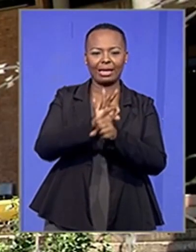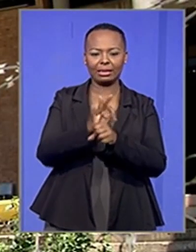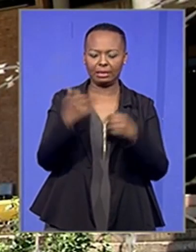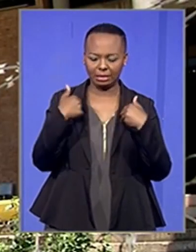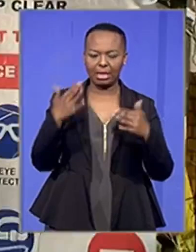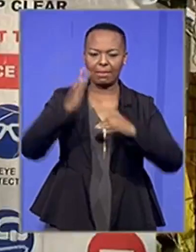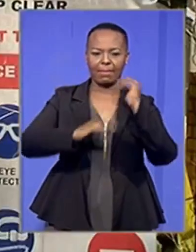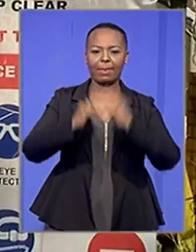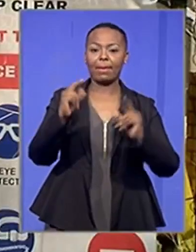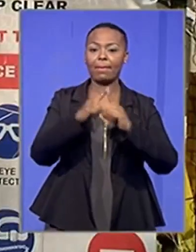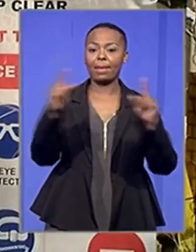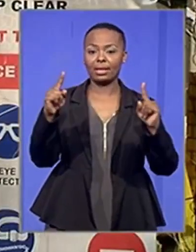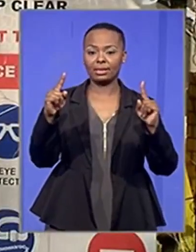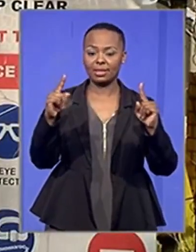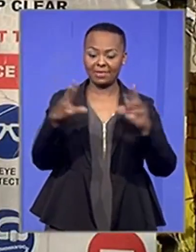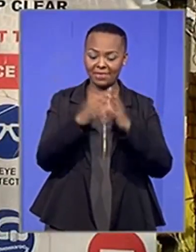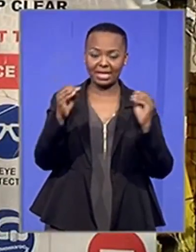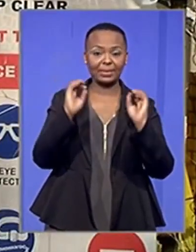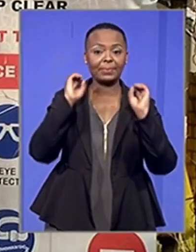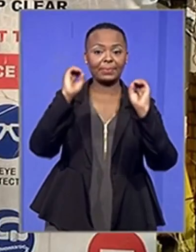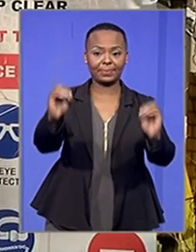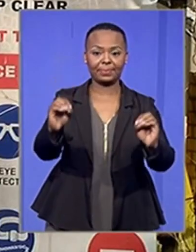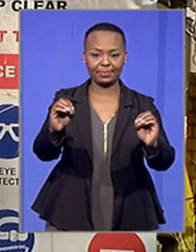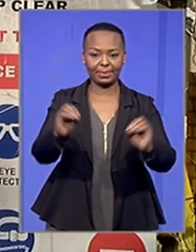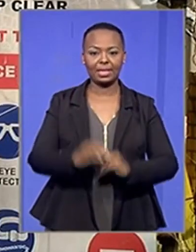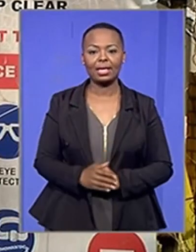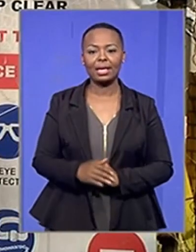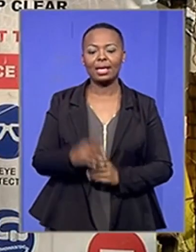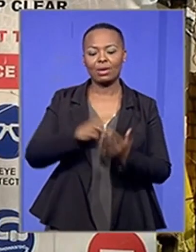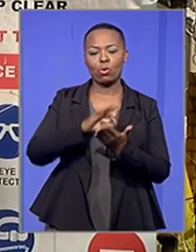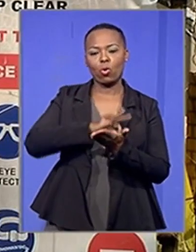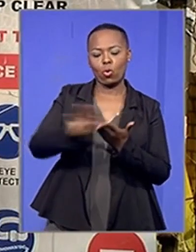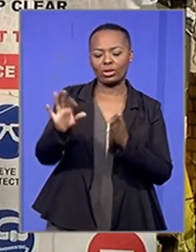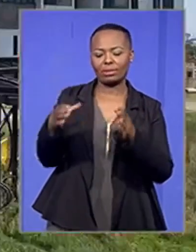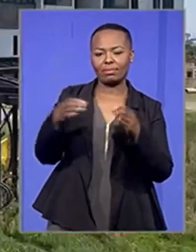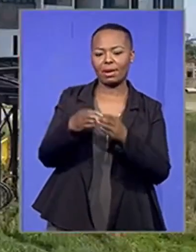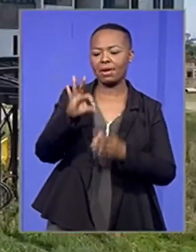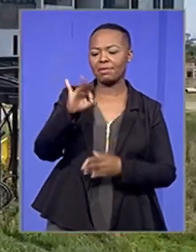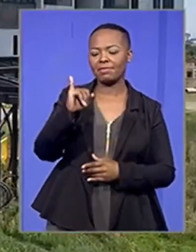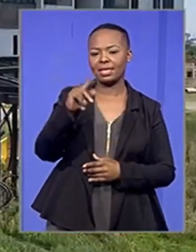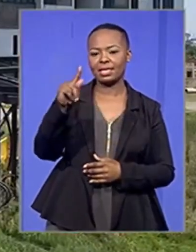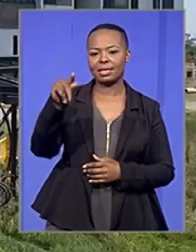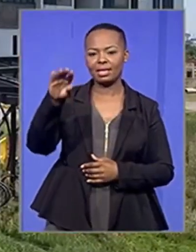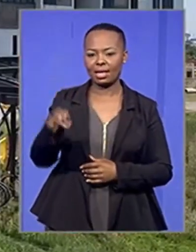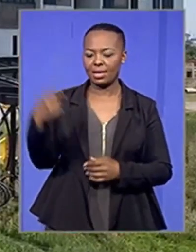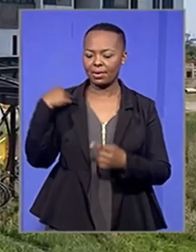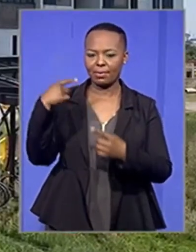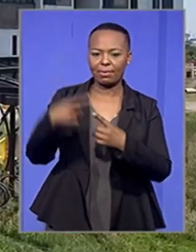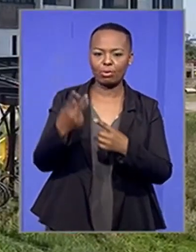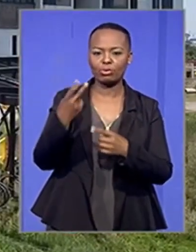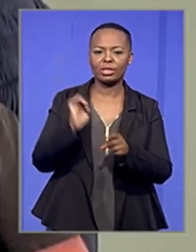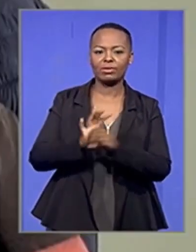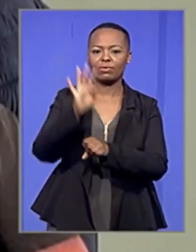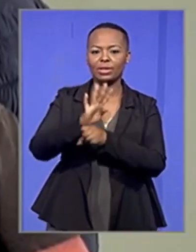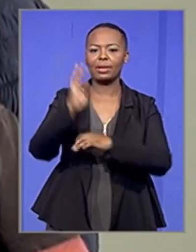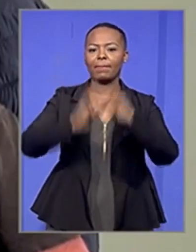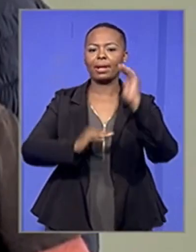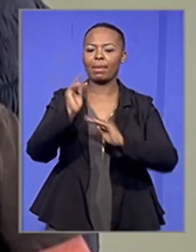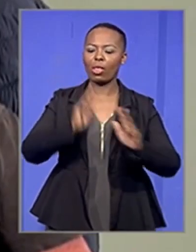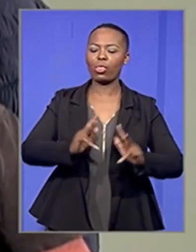wediwe. Setlamo sa meago seo se bidiwang fikile go begwa fa se ise se bonagalo fano fa e sale ngwaga wa 2014.